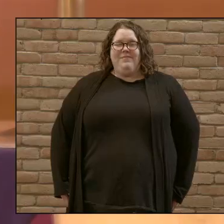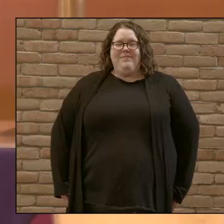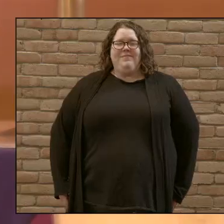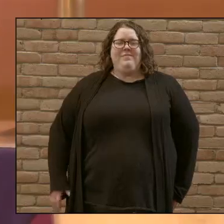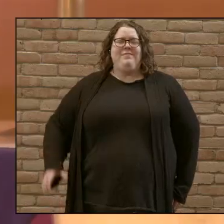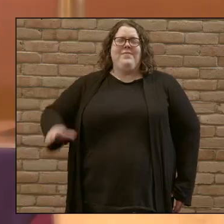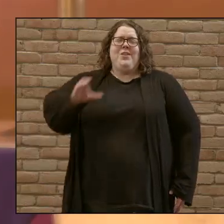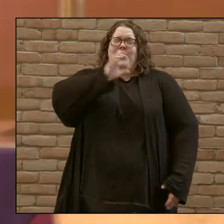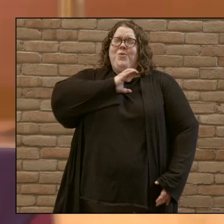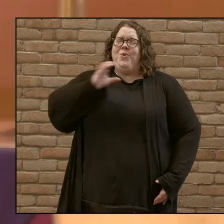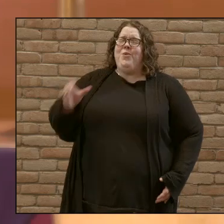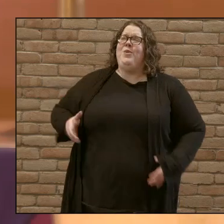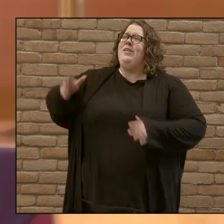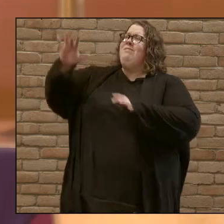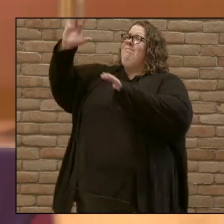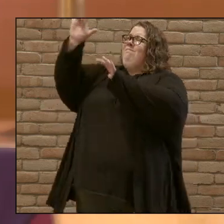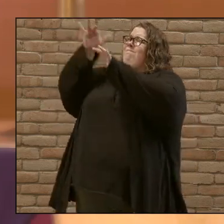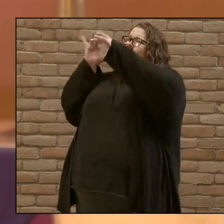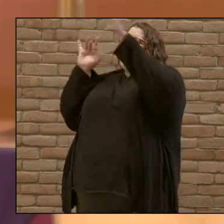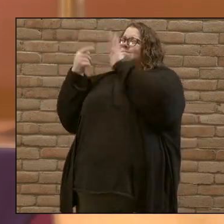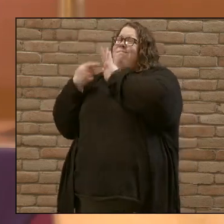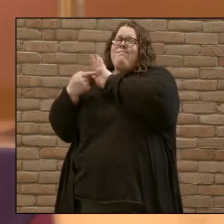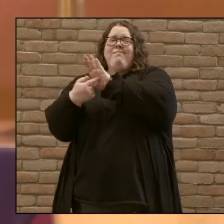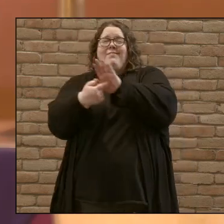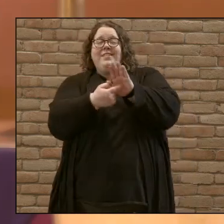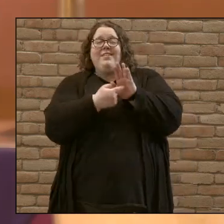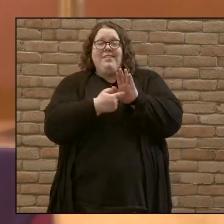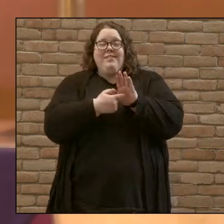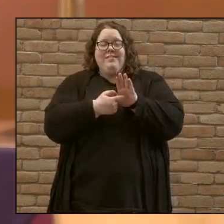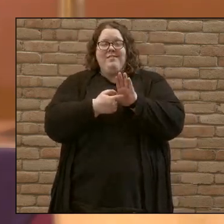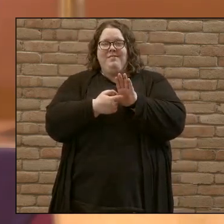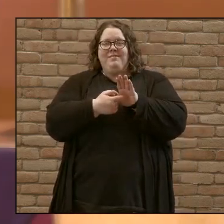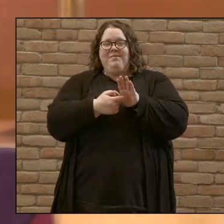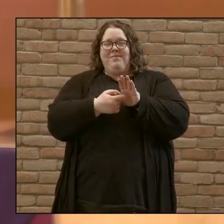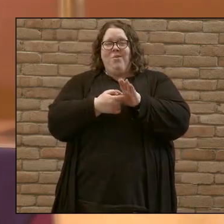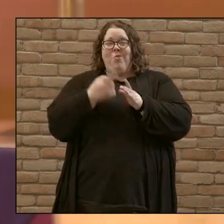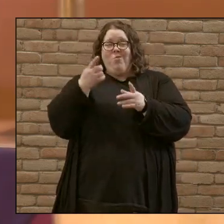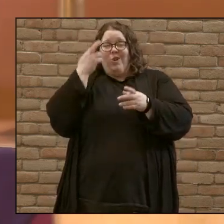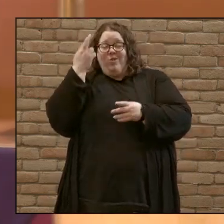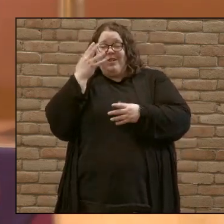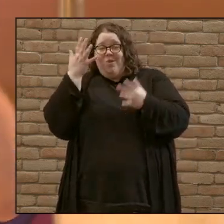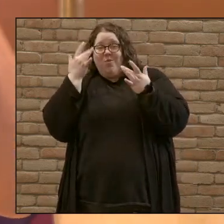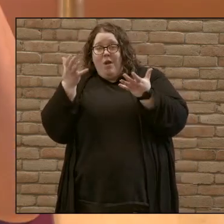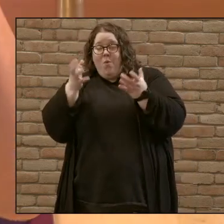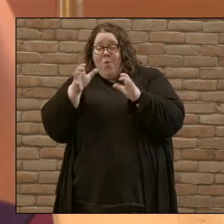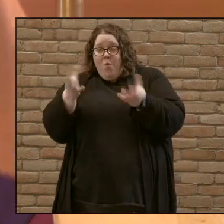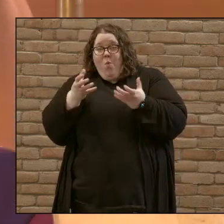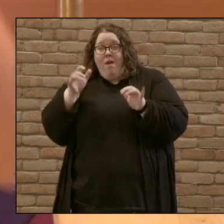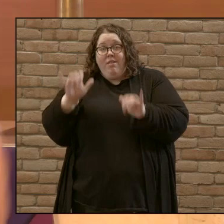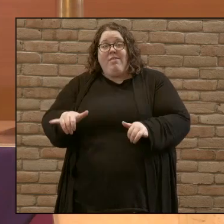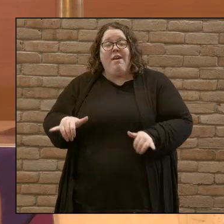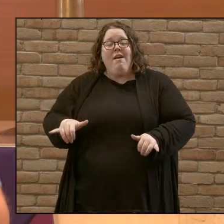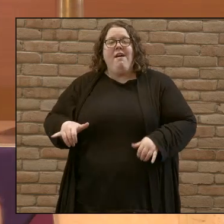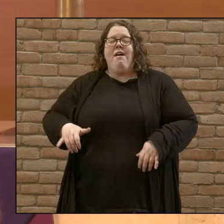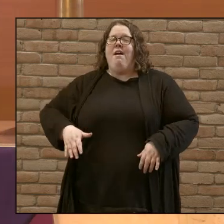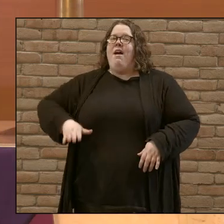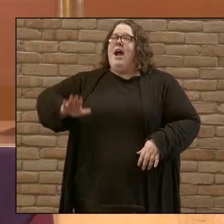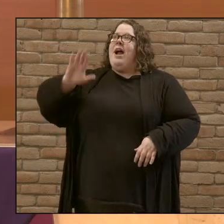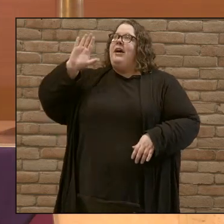Christ be magnified. And one of the reasons we want Christ to be magnified is because his